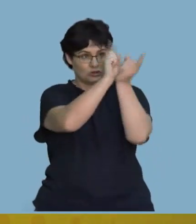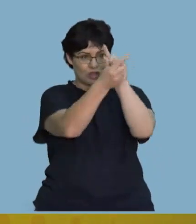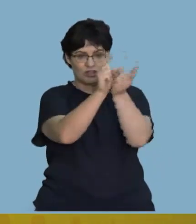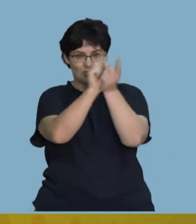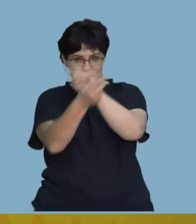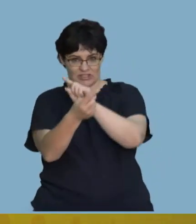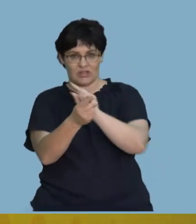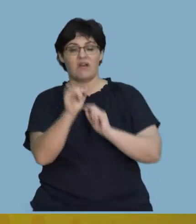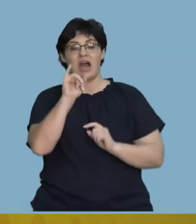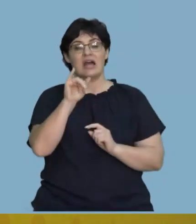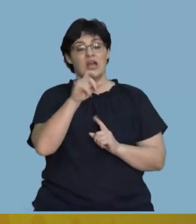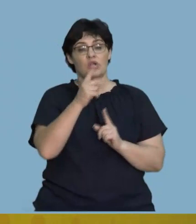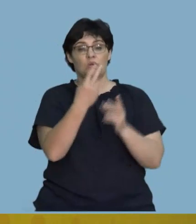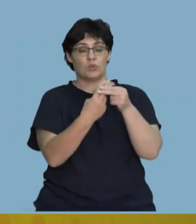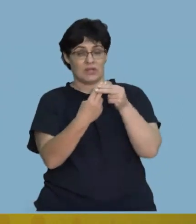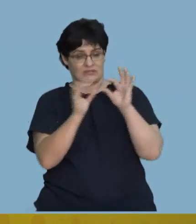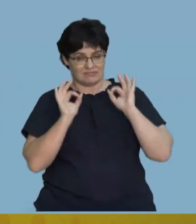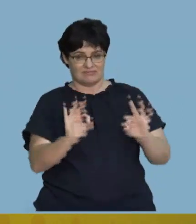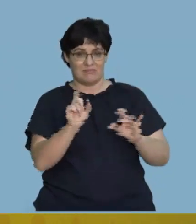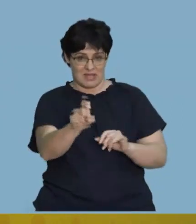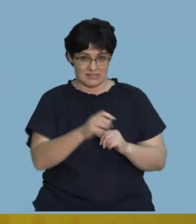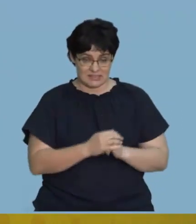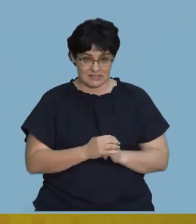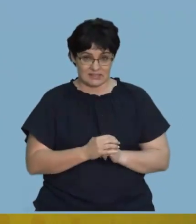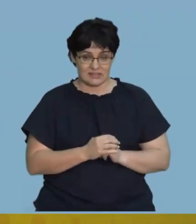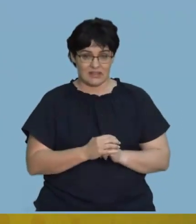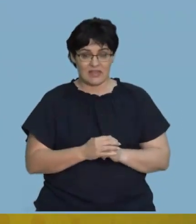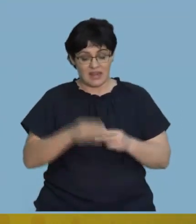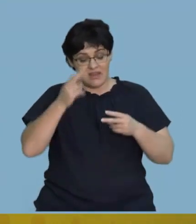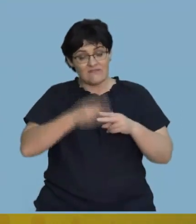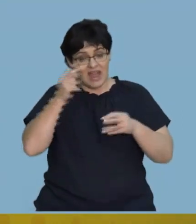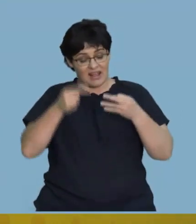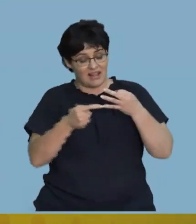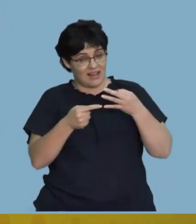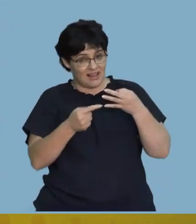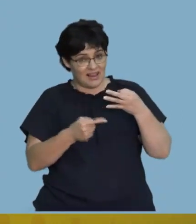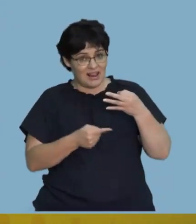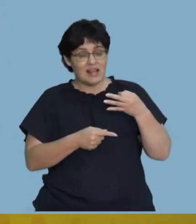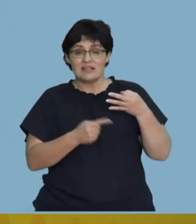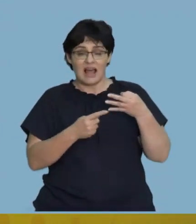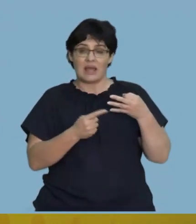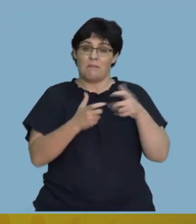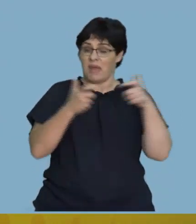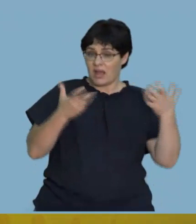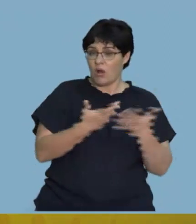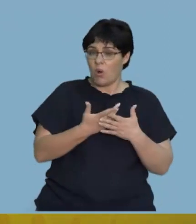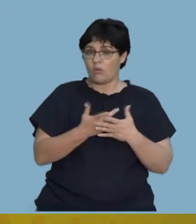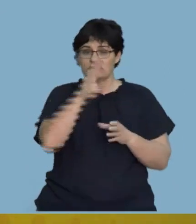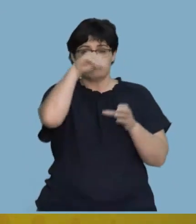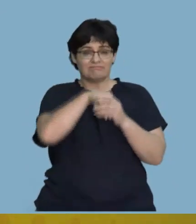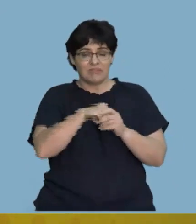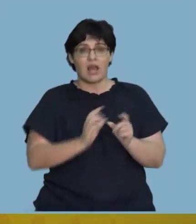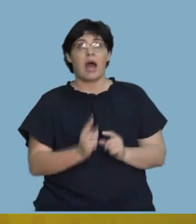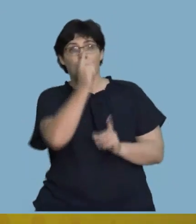units are also done correctly. And then the final answer is not just the magnitude. Sometimes it could incorporate direction if it's a